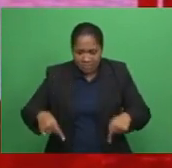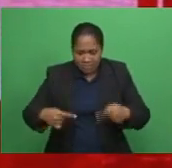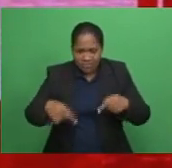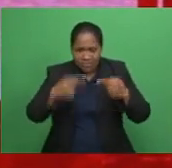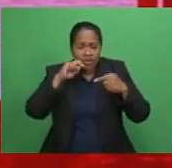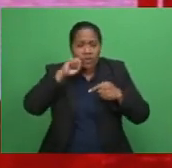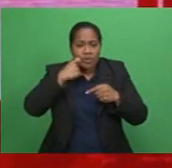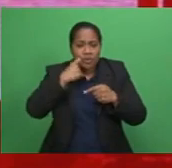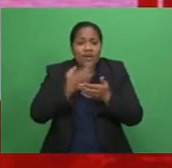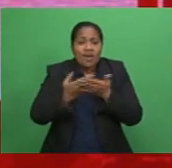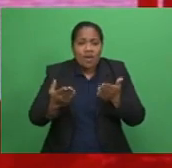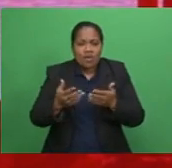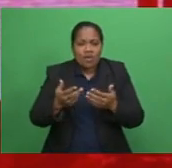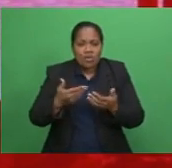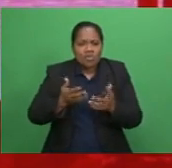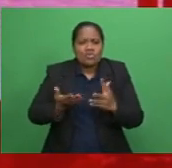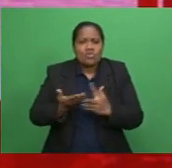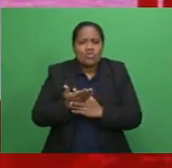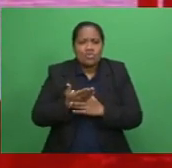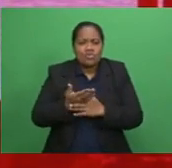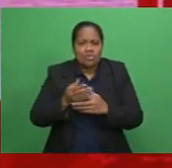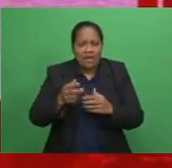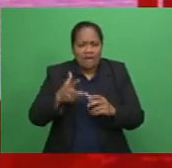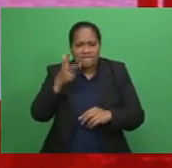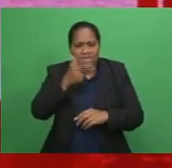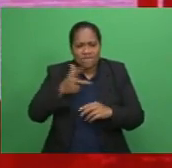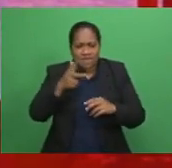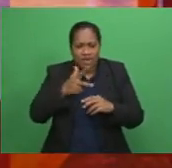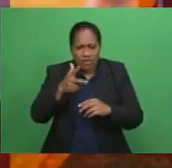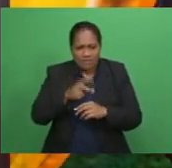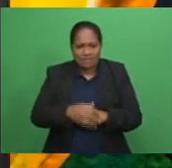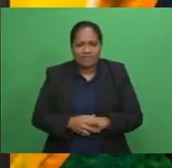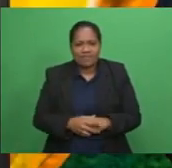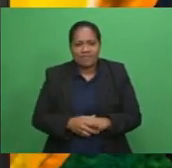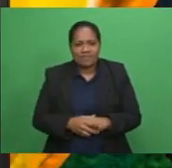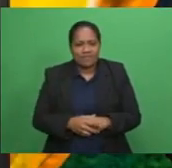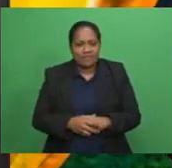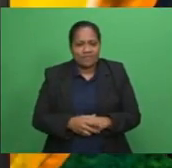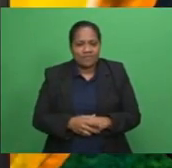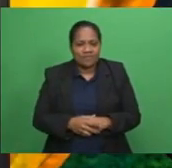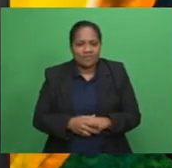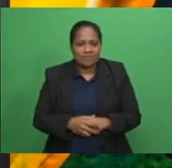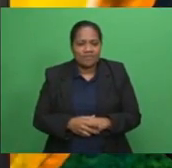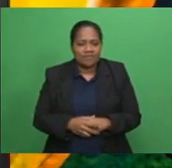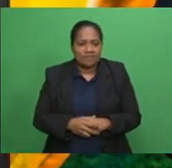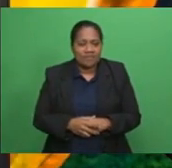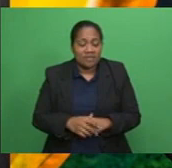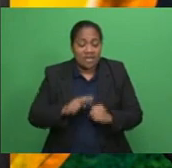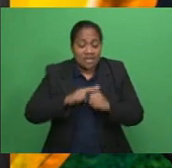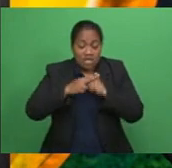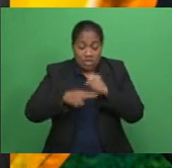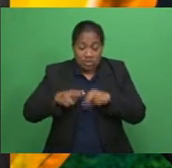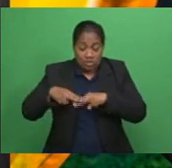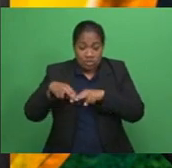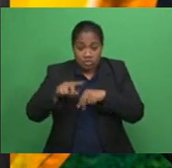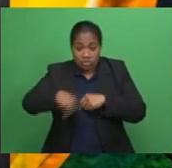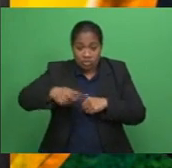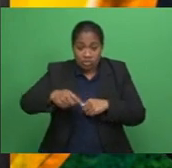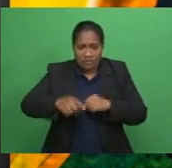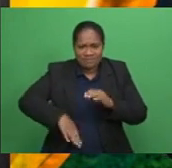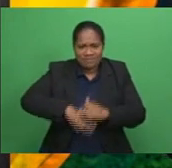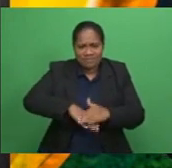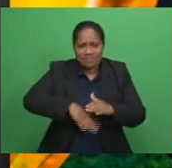video conferencing. Tali Materkula, FBC Sports. Good news for Suva football fans. Simeon and